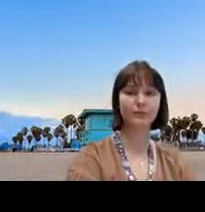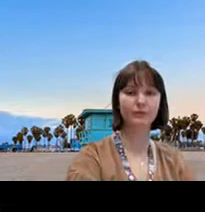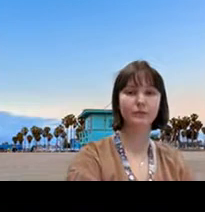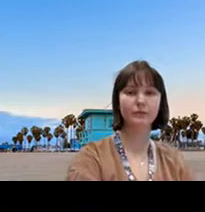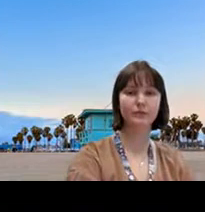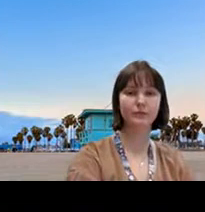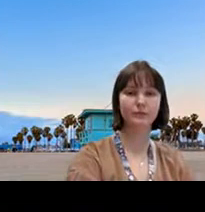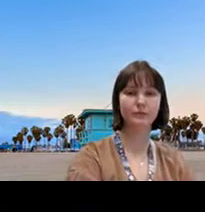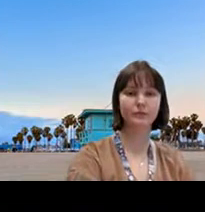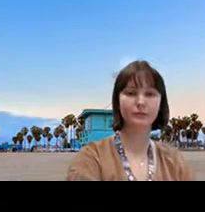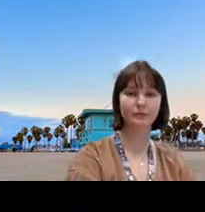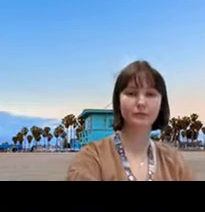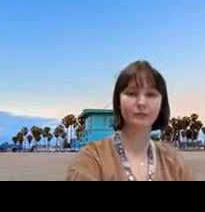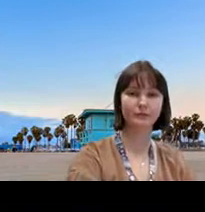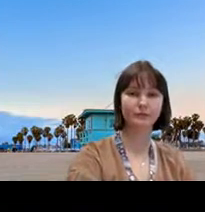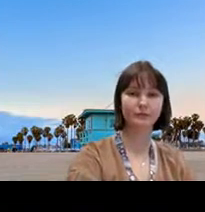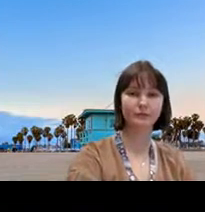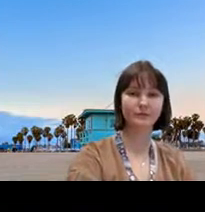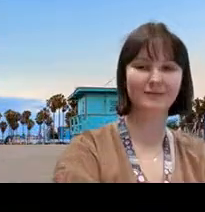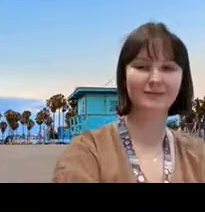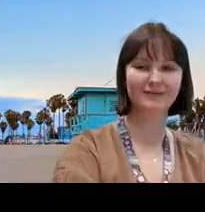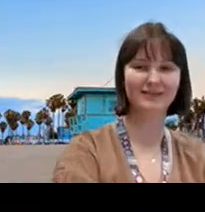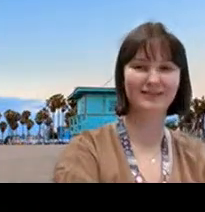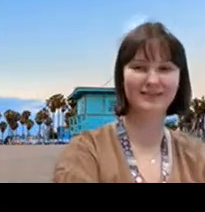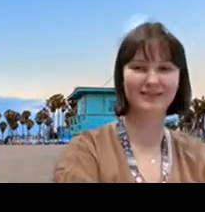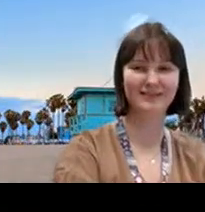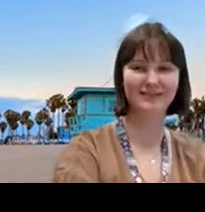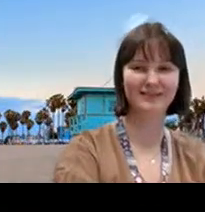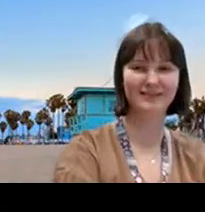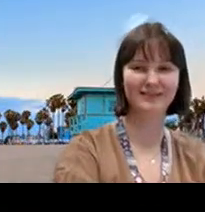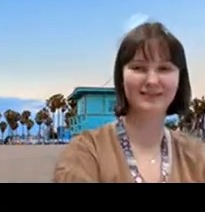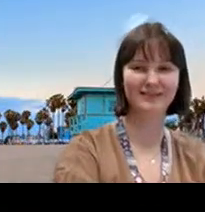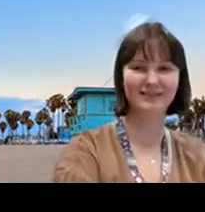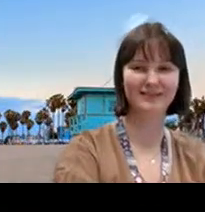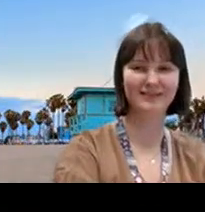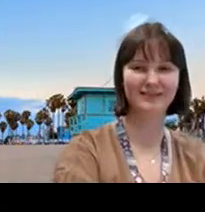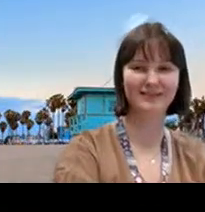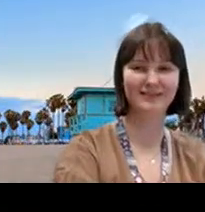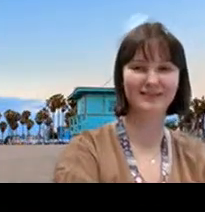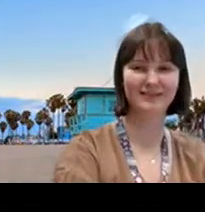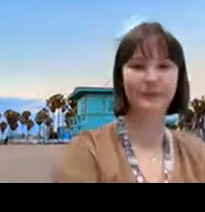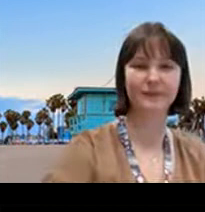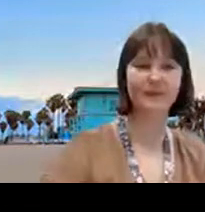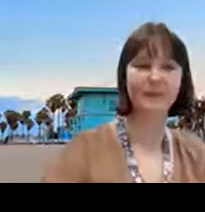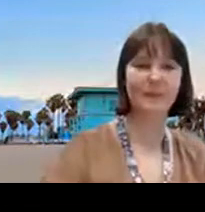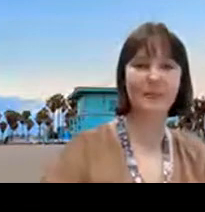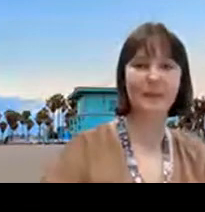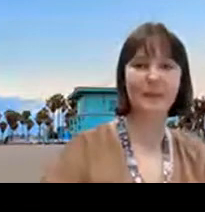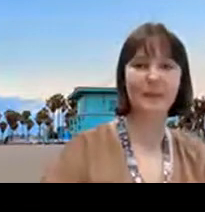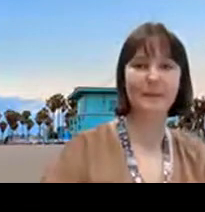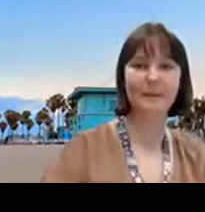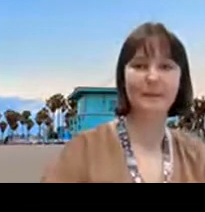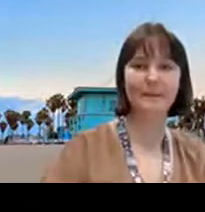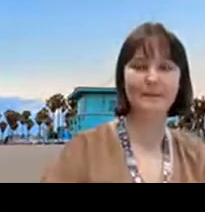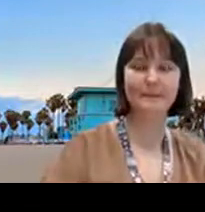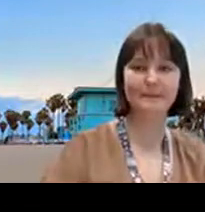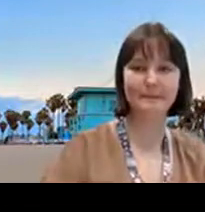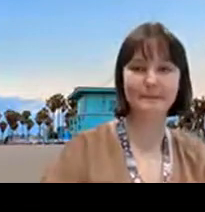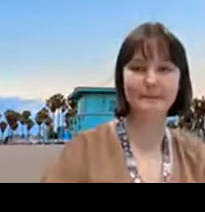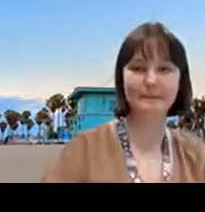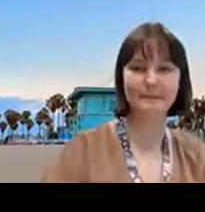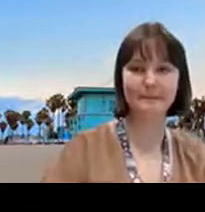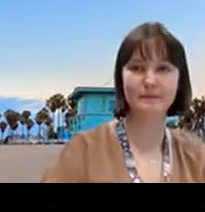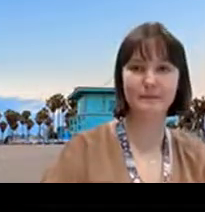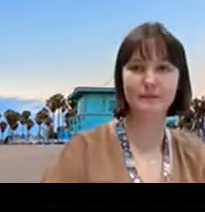Nice background, Ruby. Thank you. I'm just going to check, Tarita, did your question get answered at the